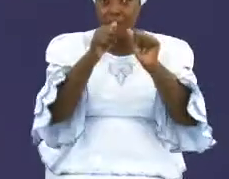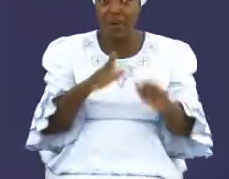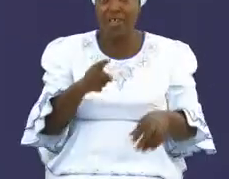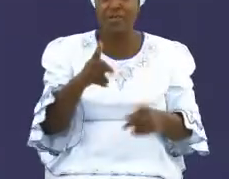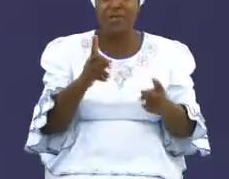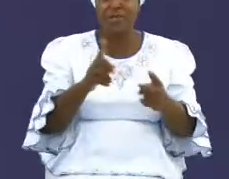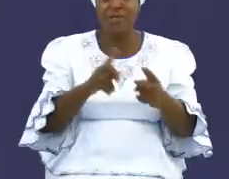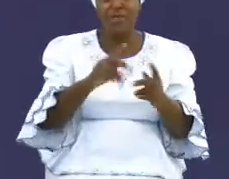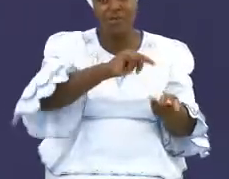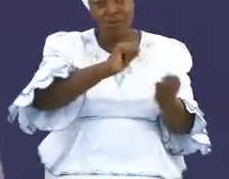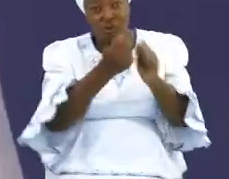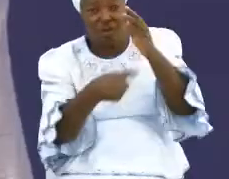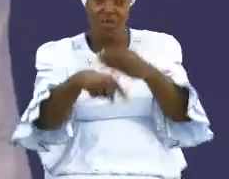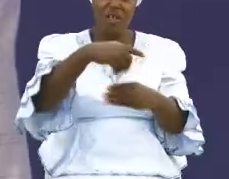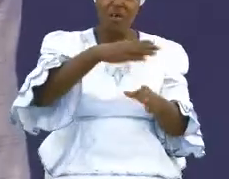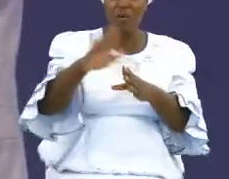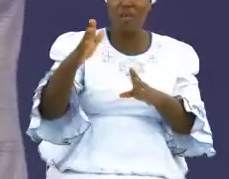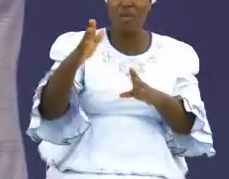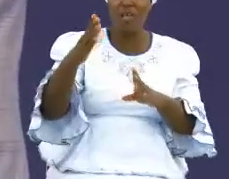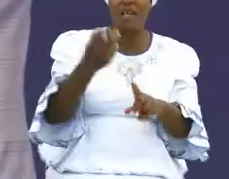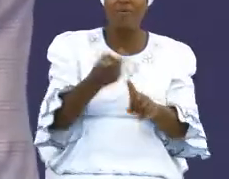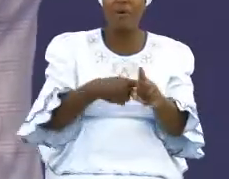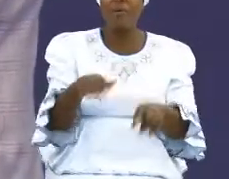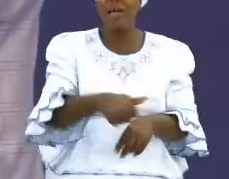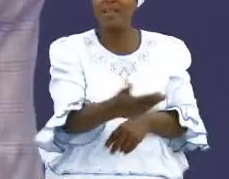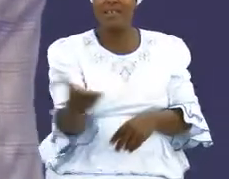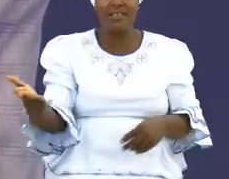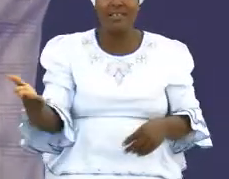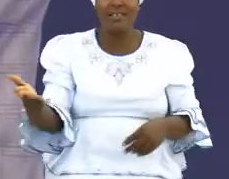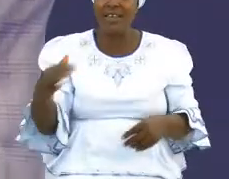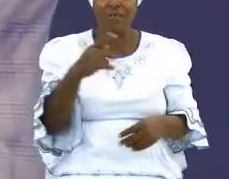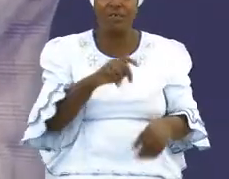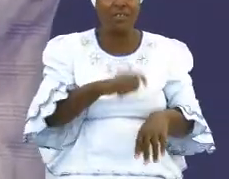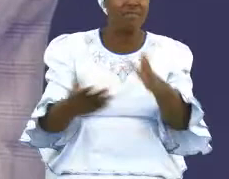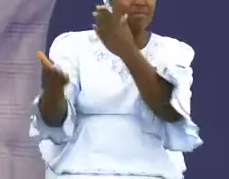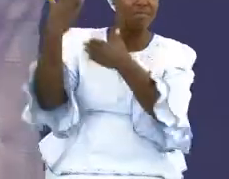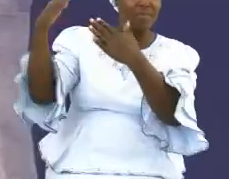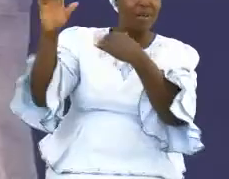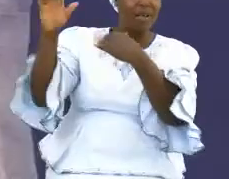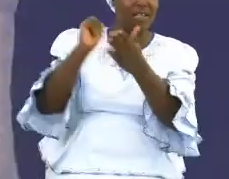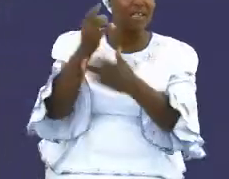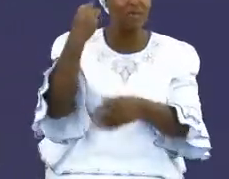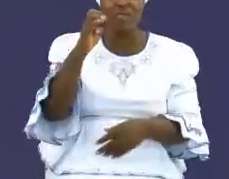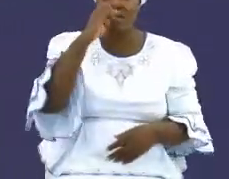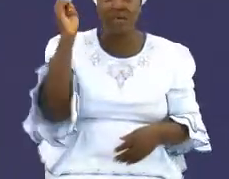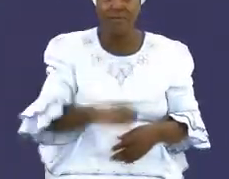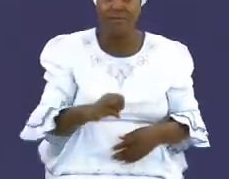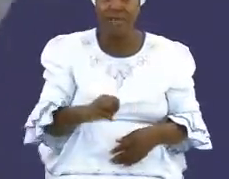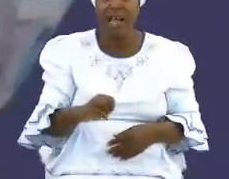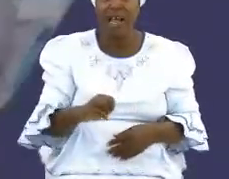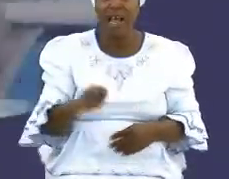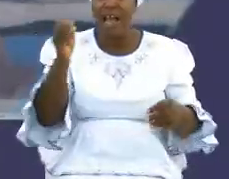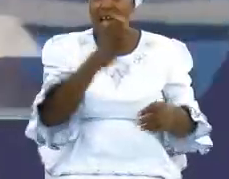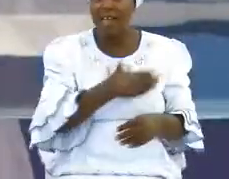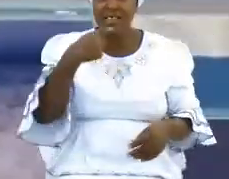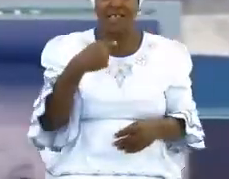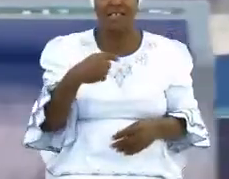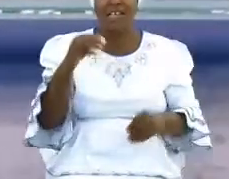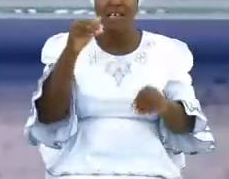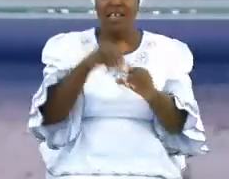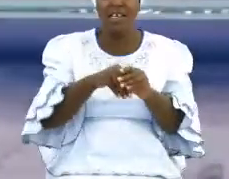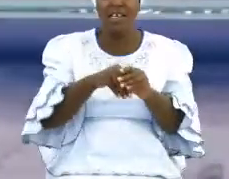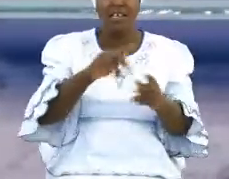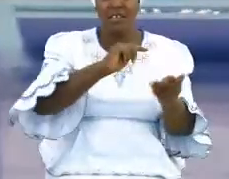you away from everything of the past that was evil. And he says,